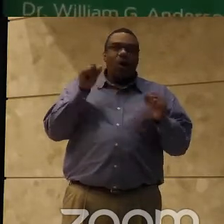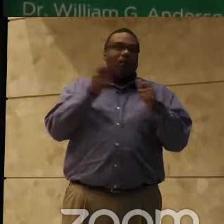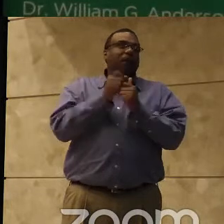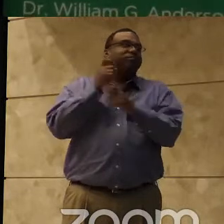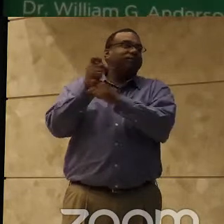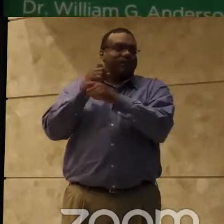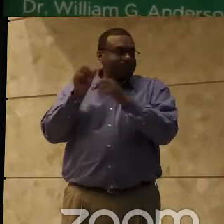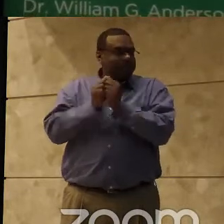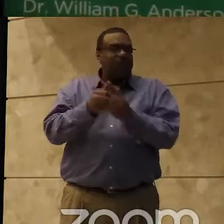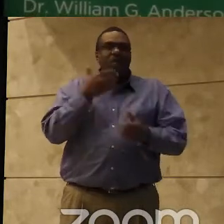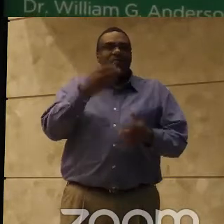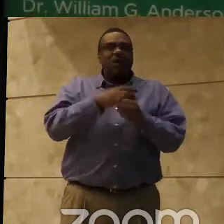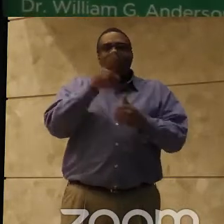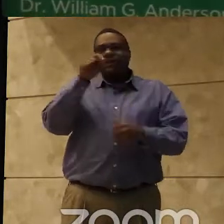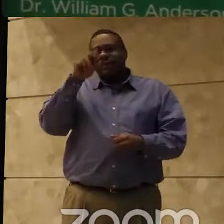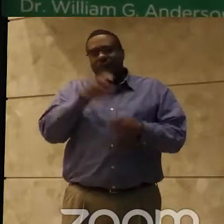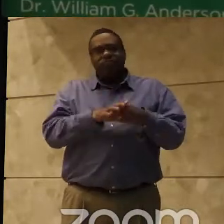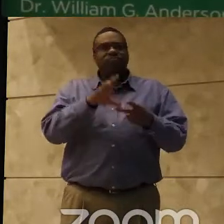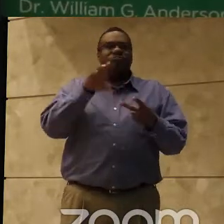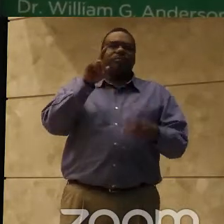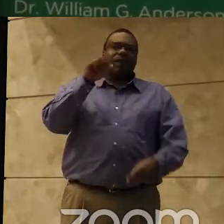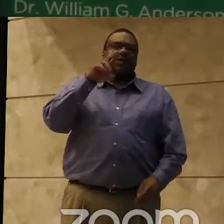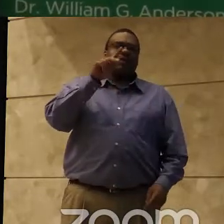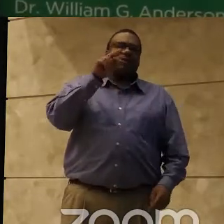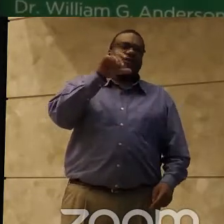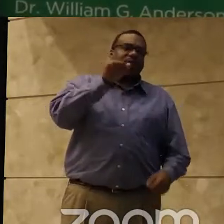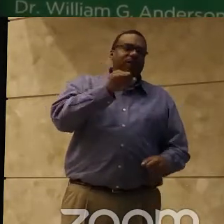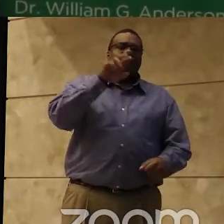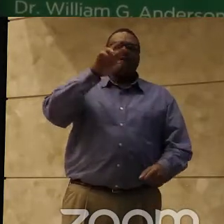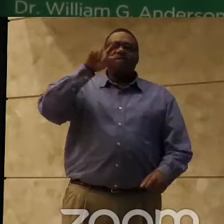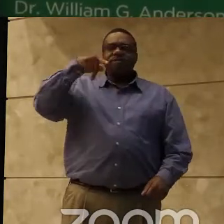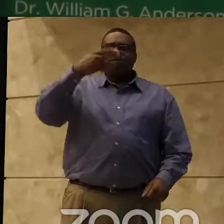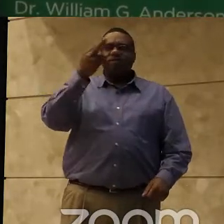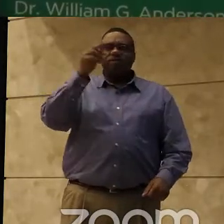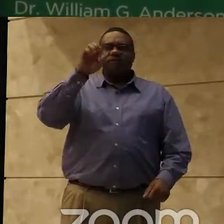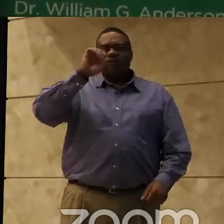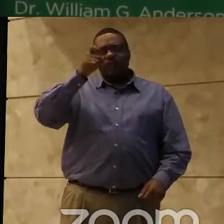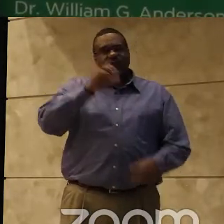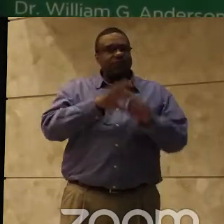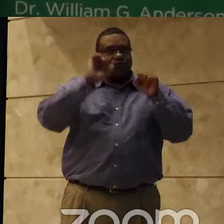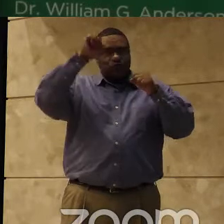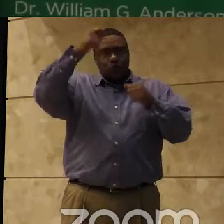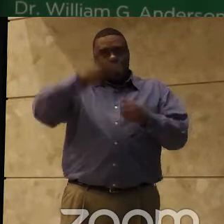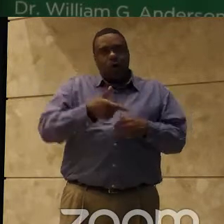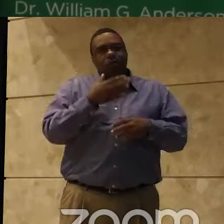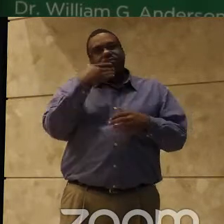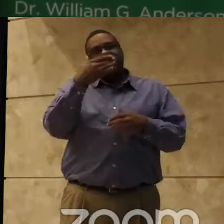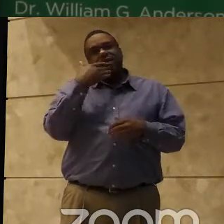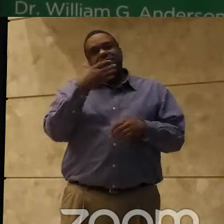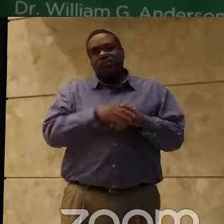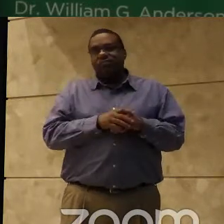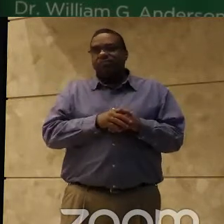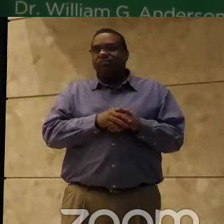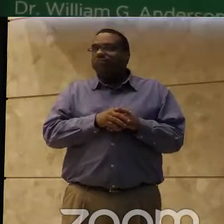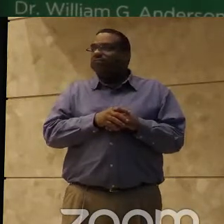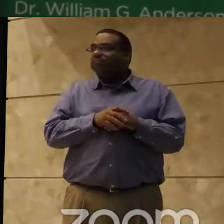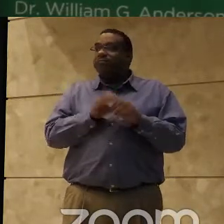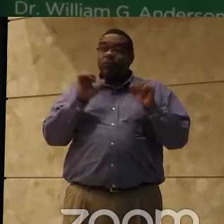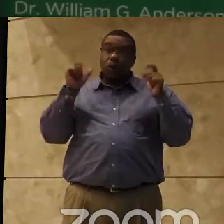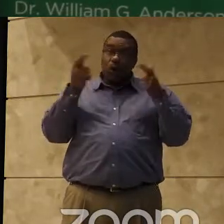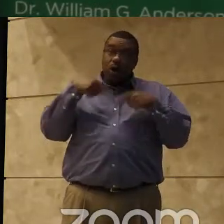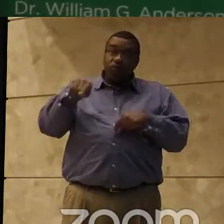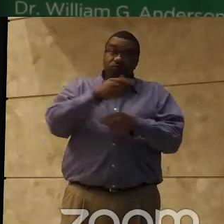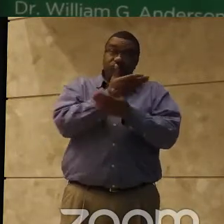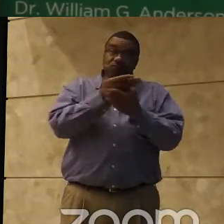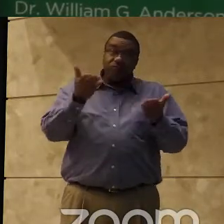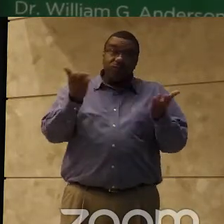our dean, Dr. Sina, Phoenix, always. Thank you. All of you who are here